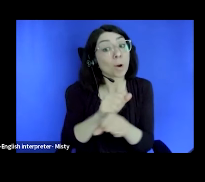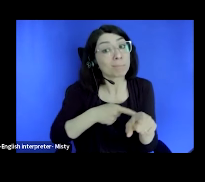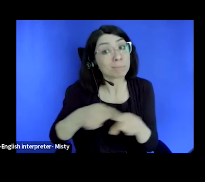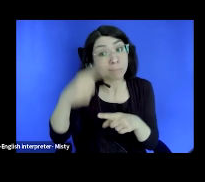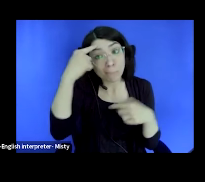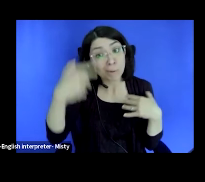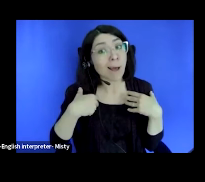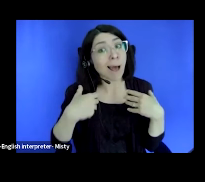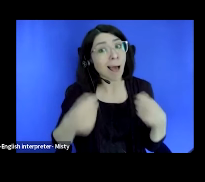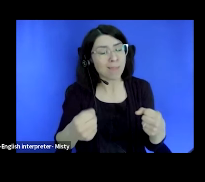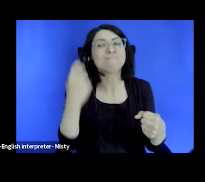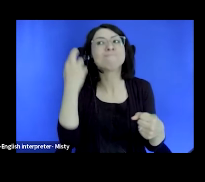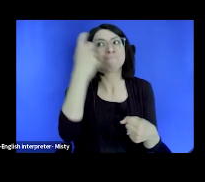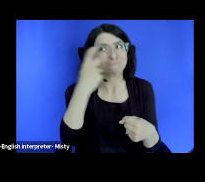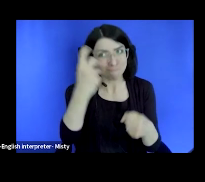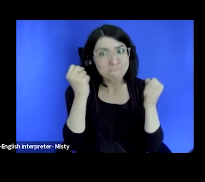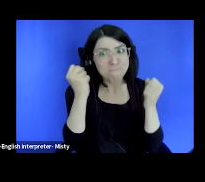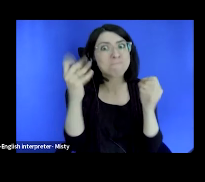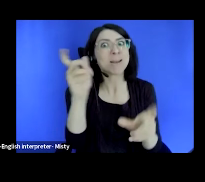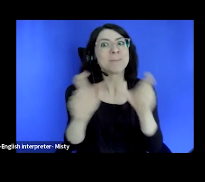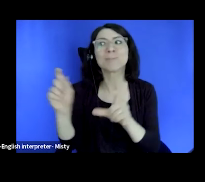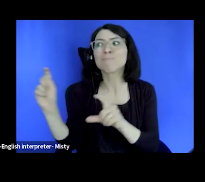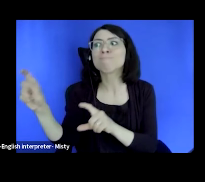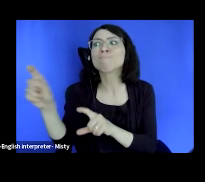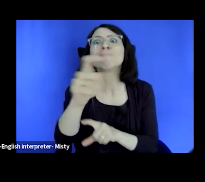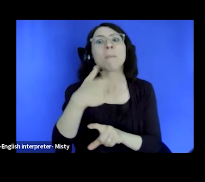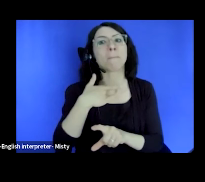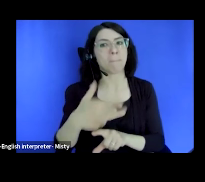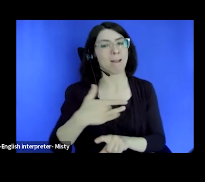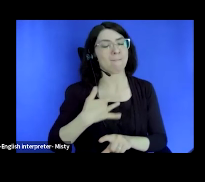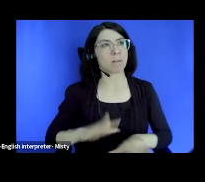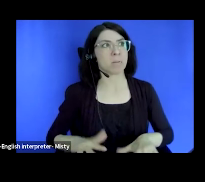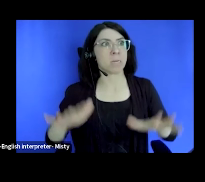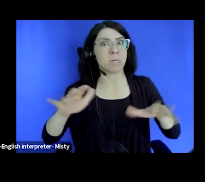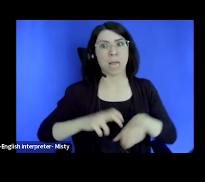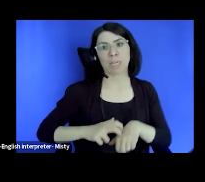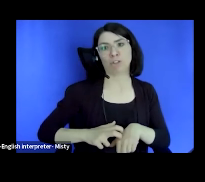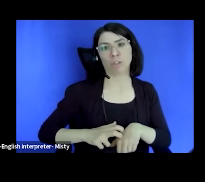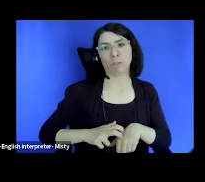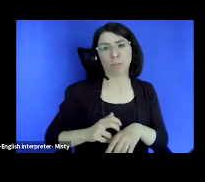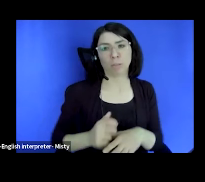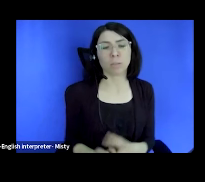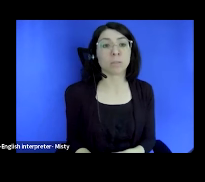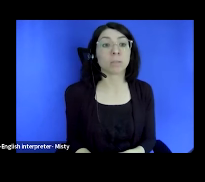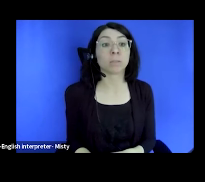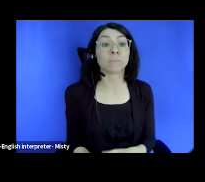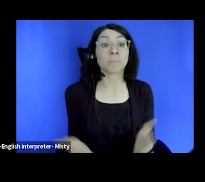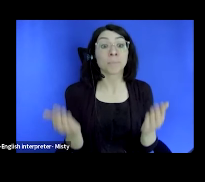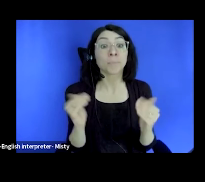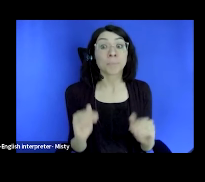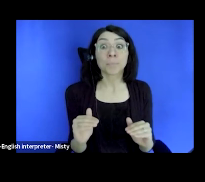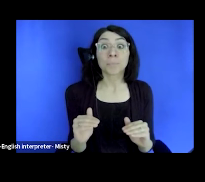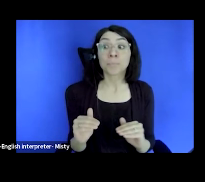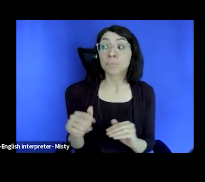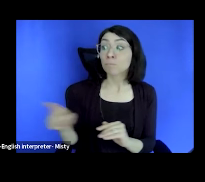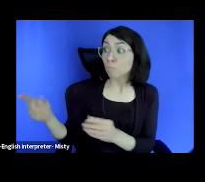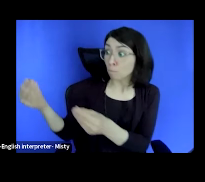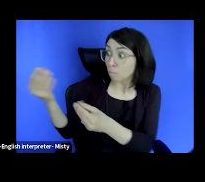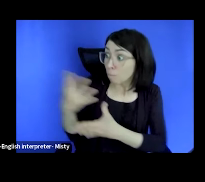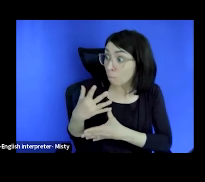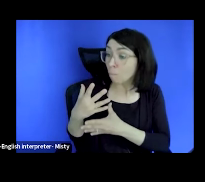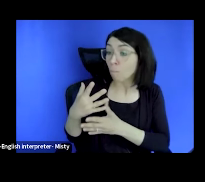feel anxious. So it kind of creates this relatability. If I accept compliments from someone, it will mean